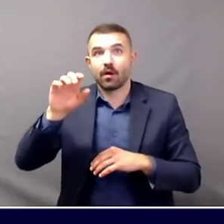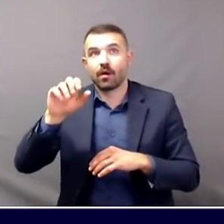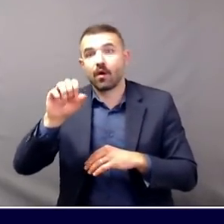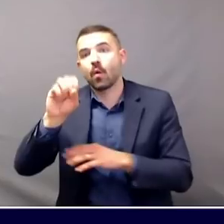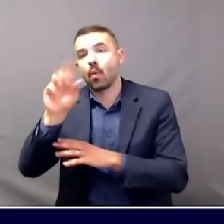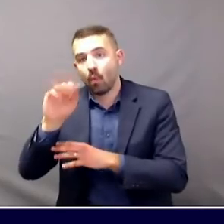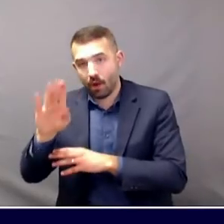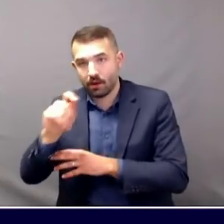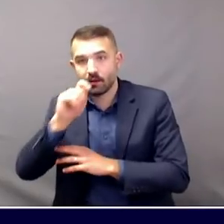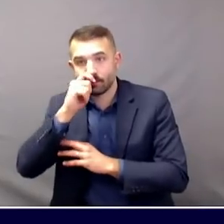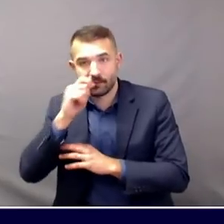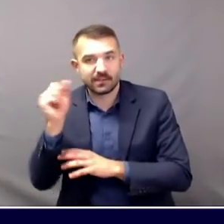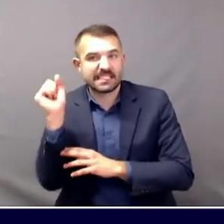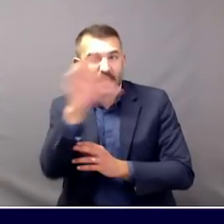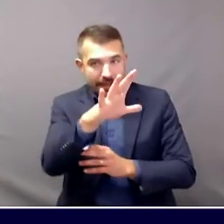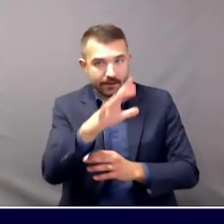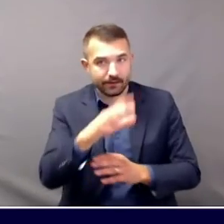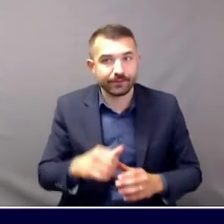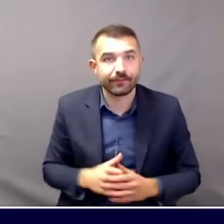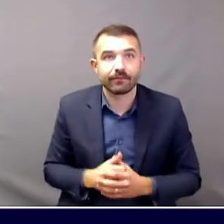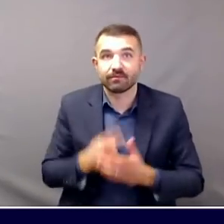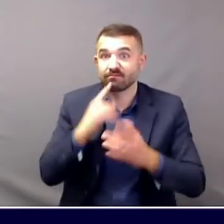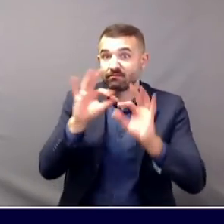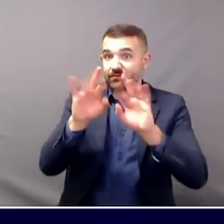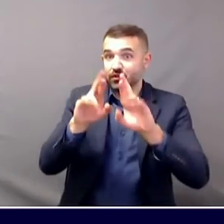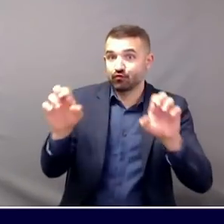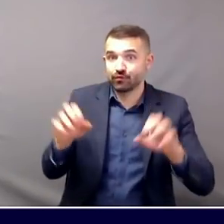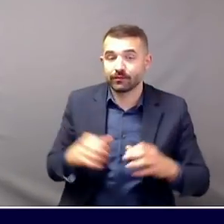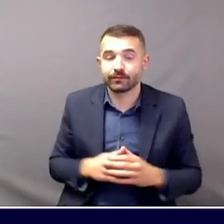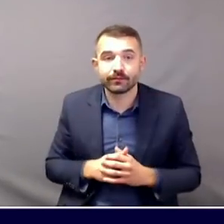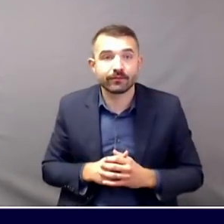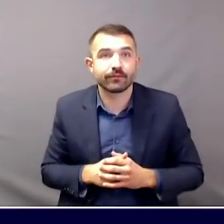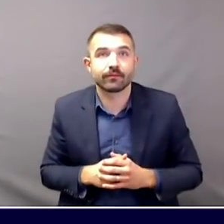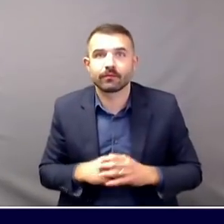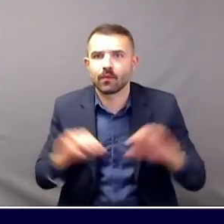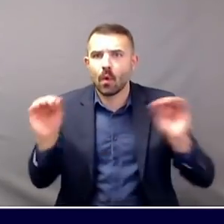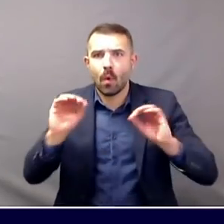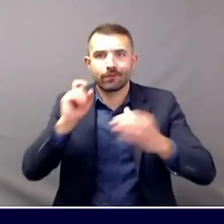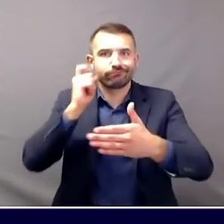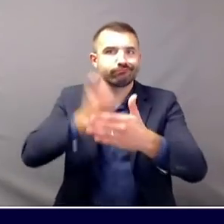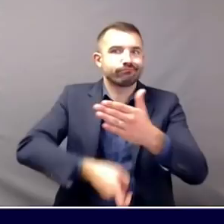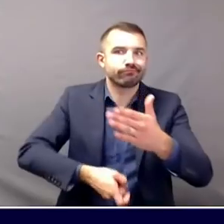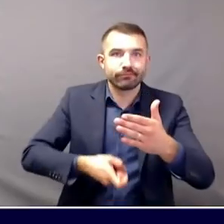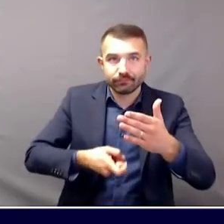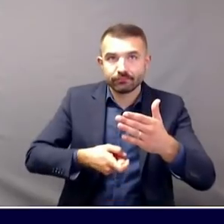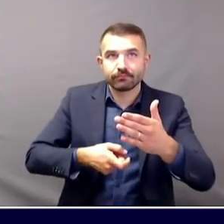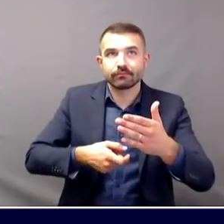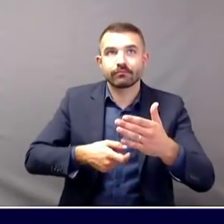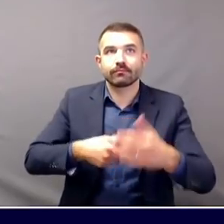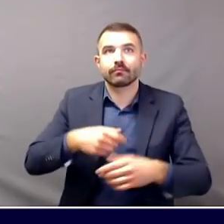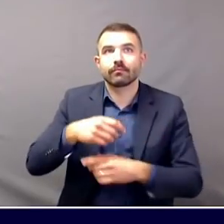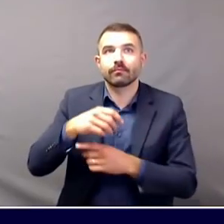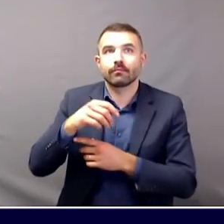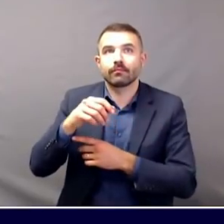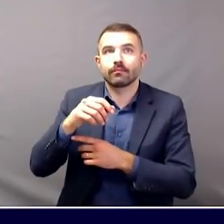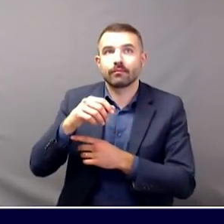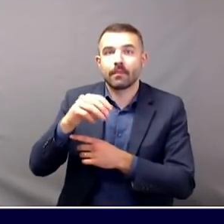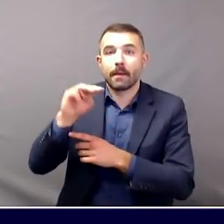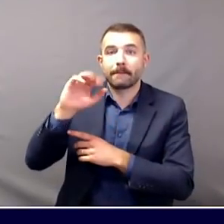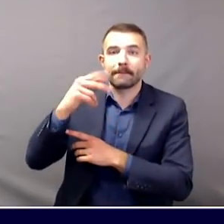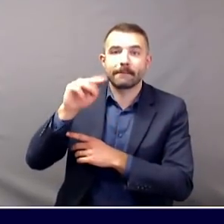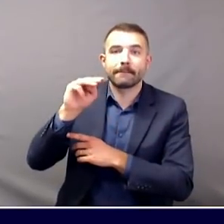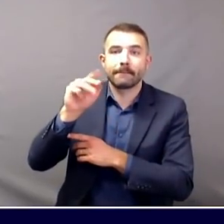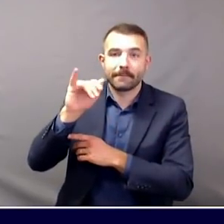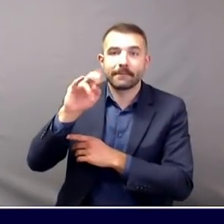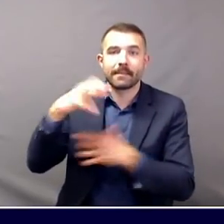testing at no charge. For more information, visit the Keep Maine Healthy website. Maine's testing capacity is among